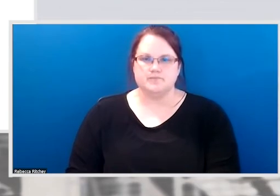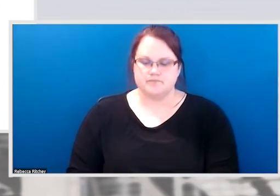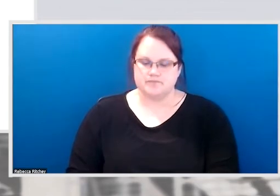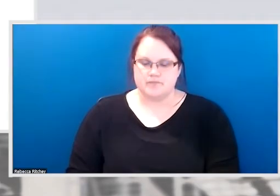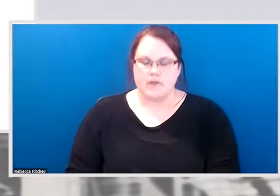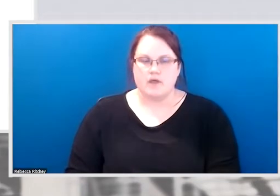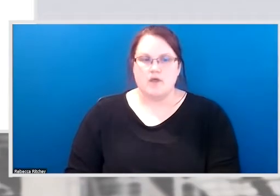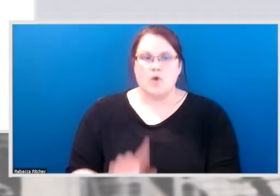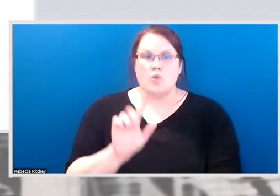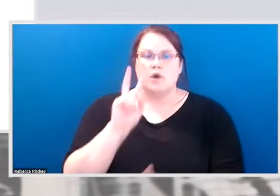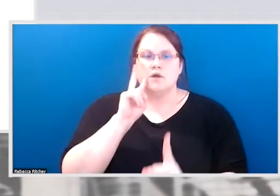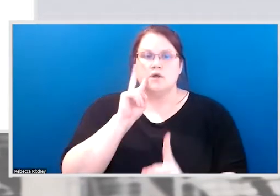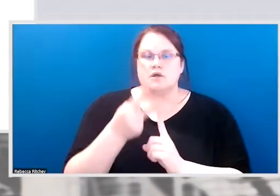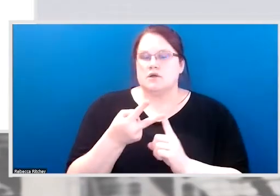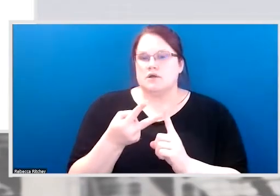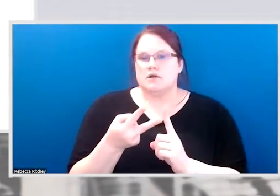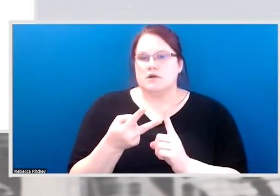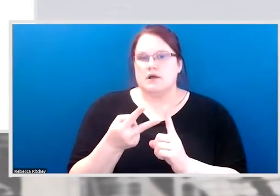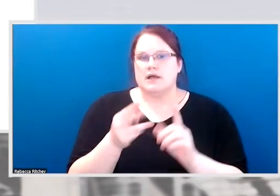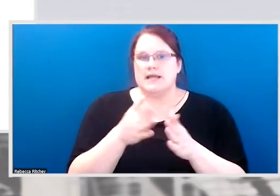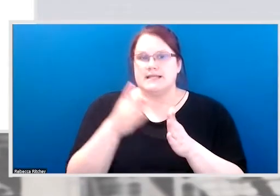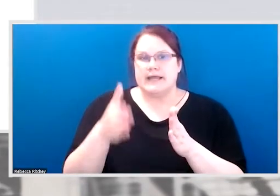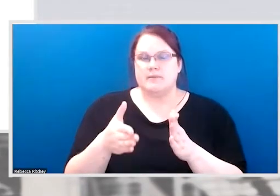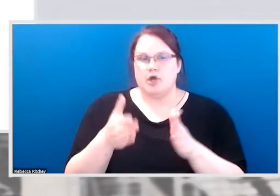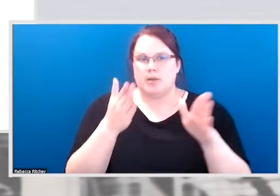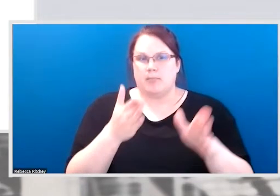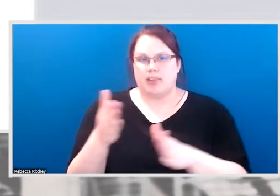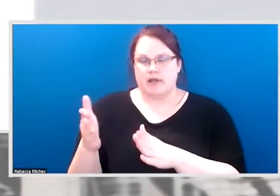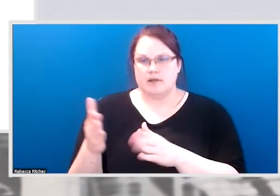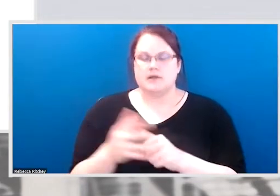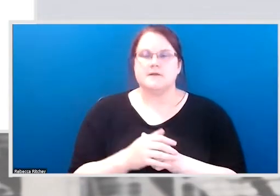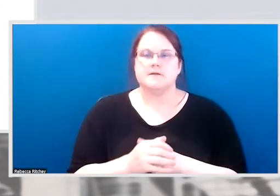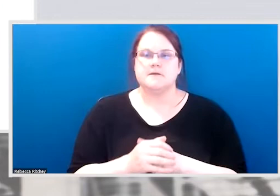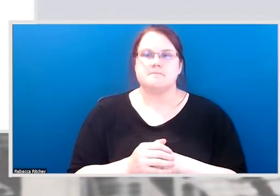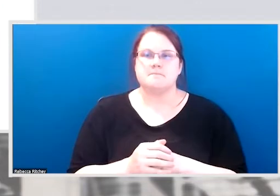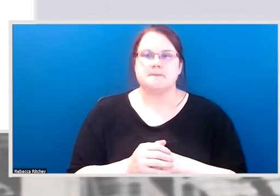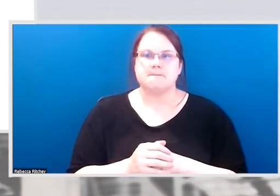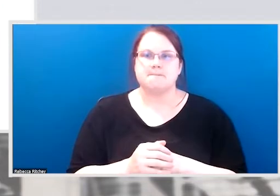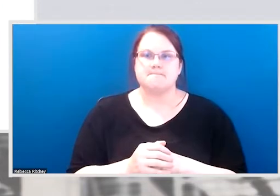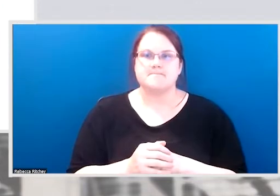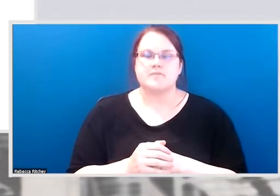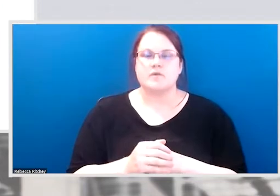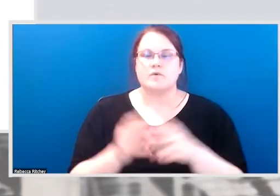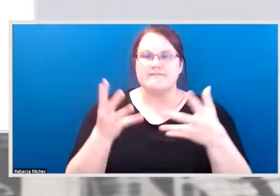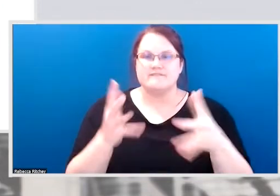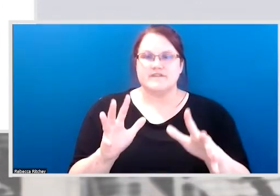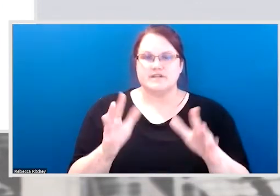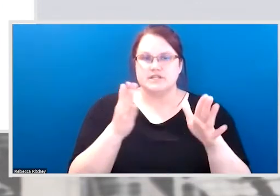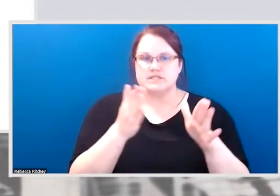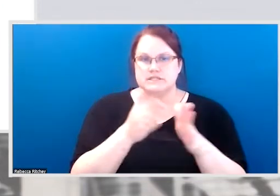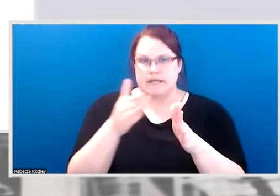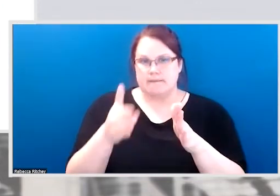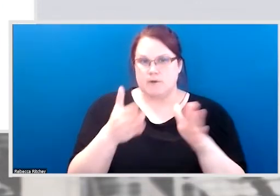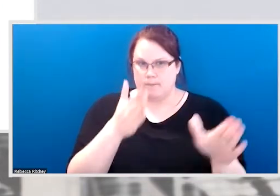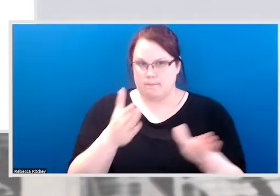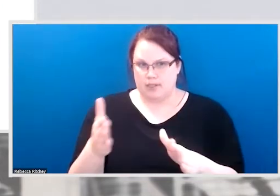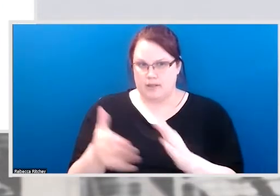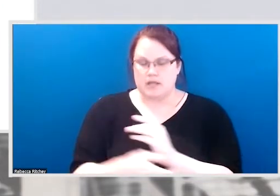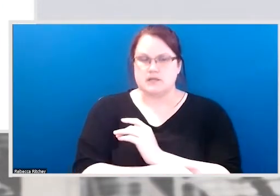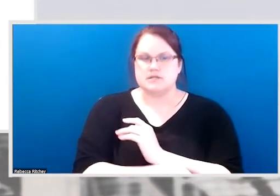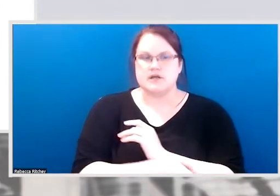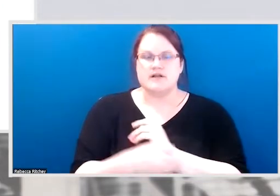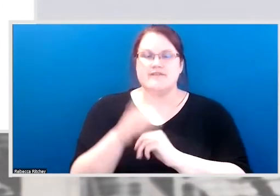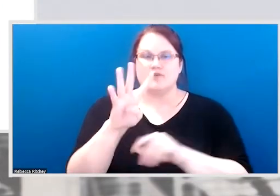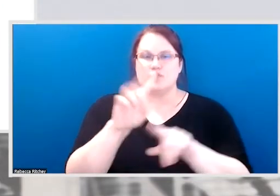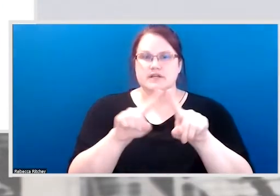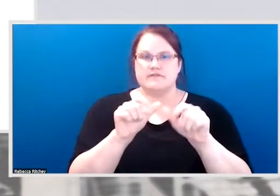The one aspect of that is neighborhood planning, and like I said, we have completed neighborhood plans in 4 areas of the